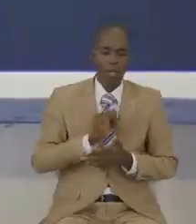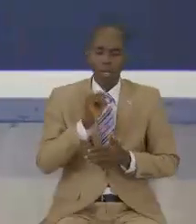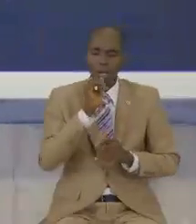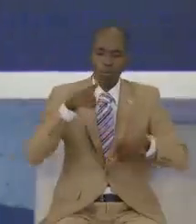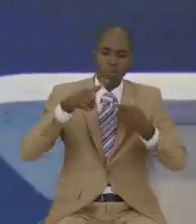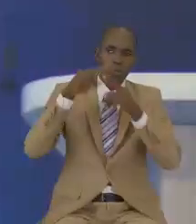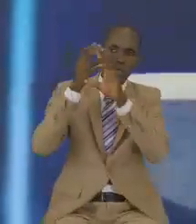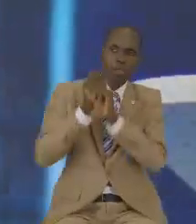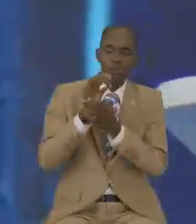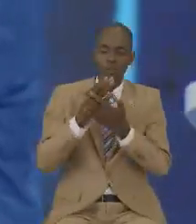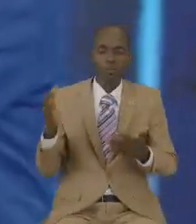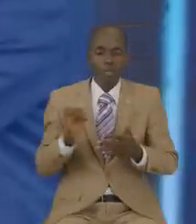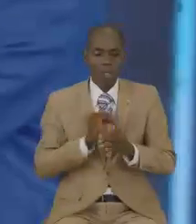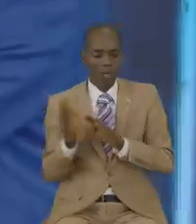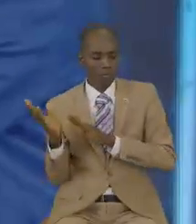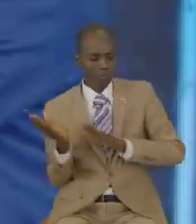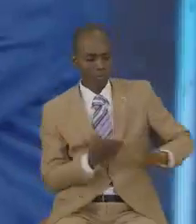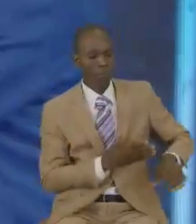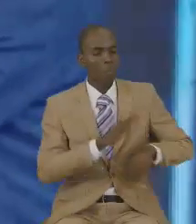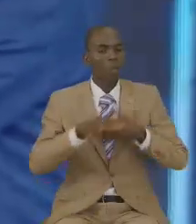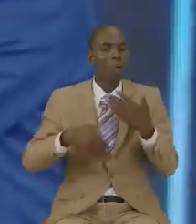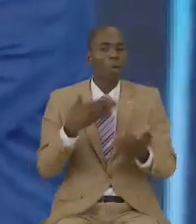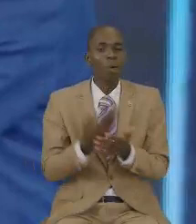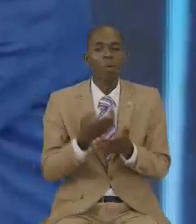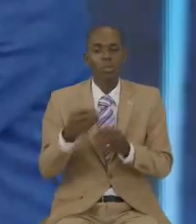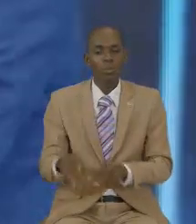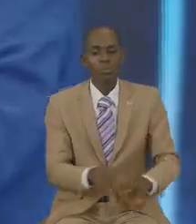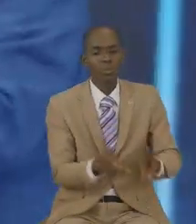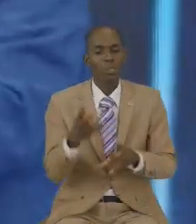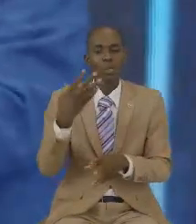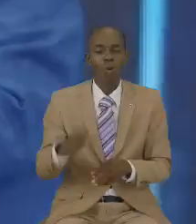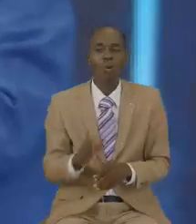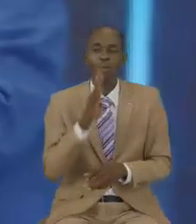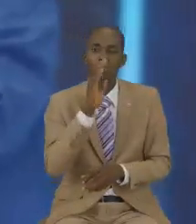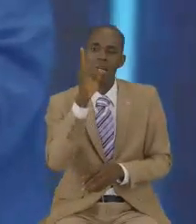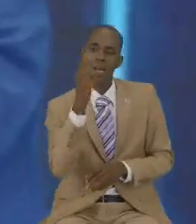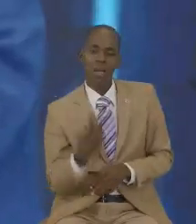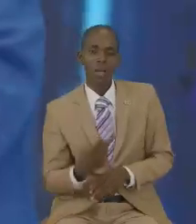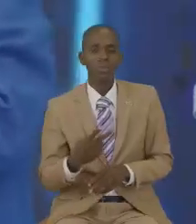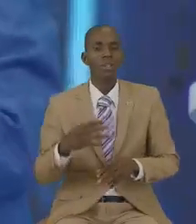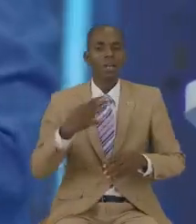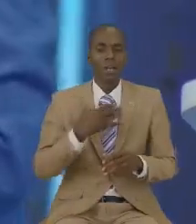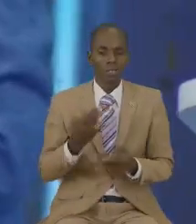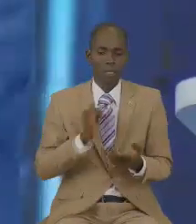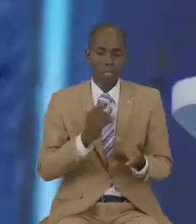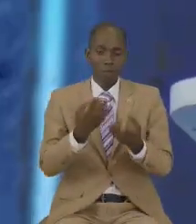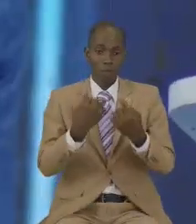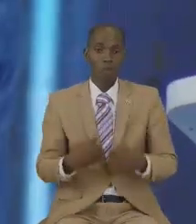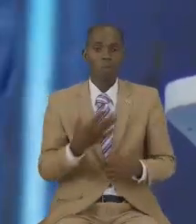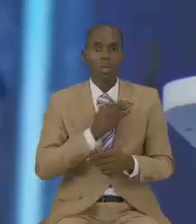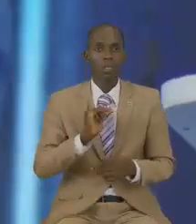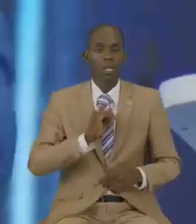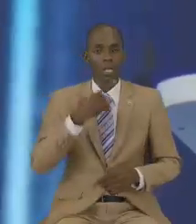achieve something. I abandon all those ways of mediocrity. And then I come and I say,